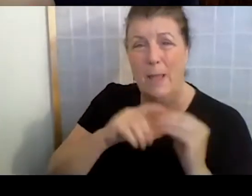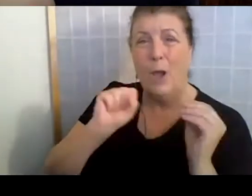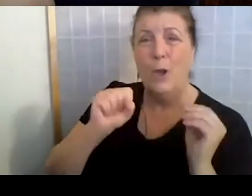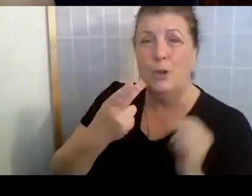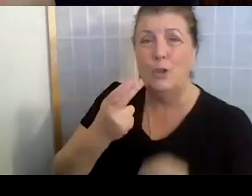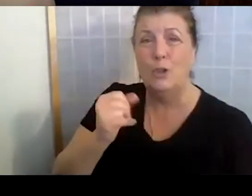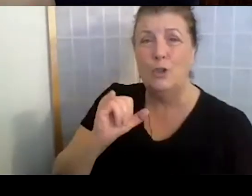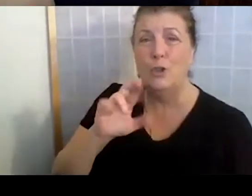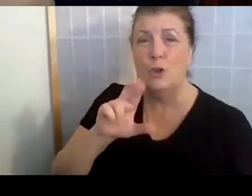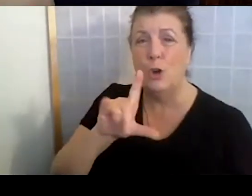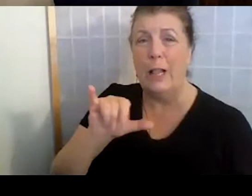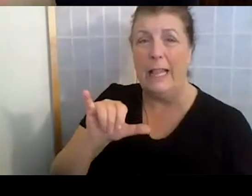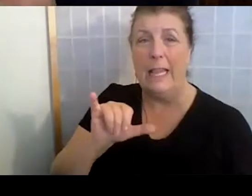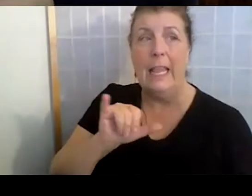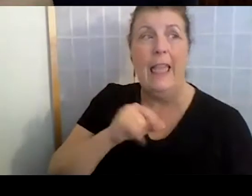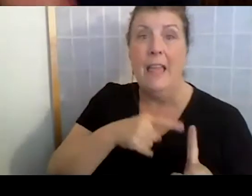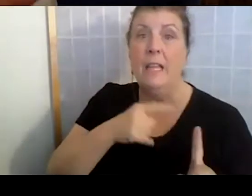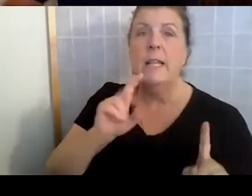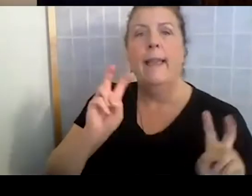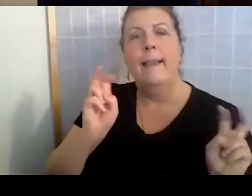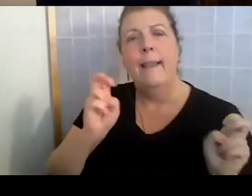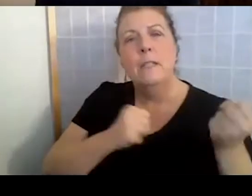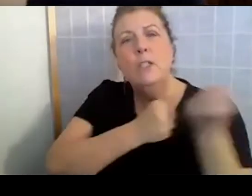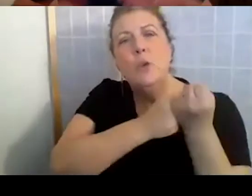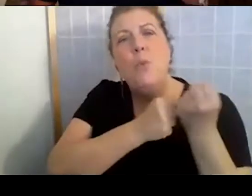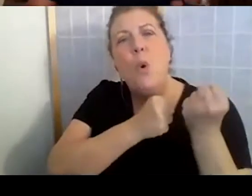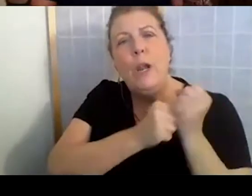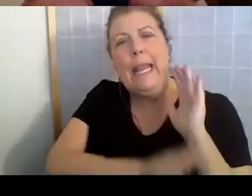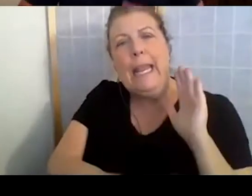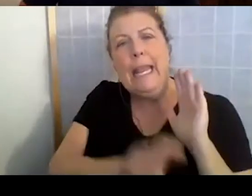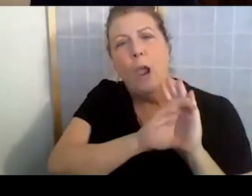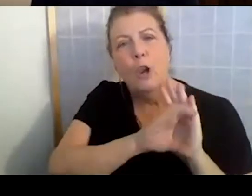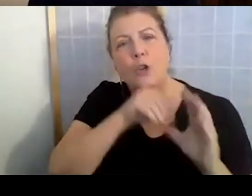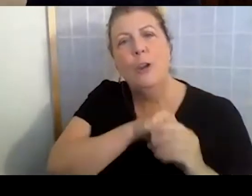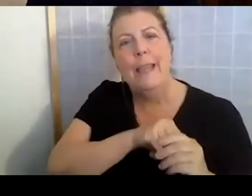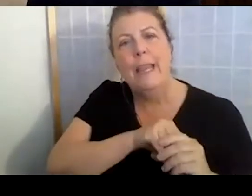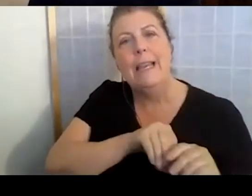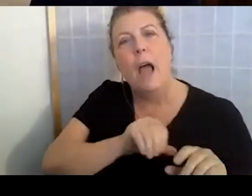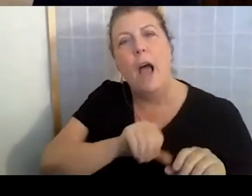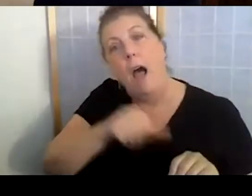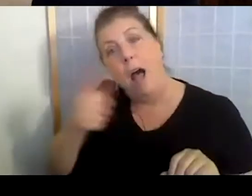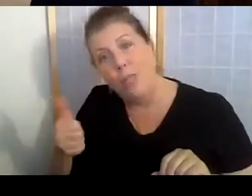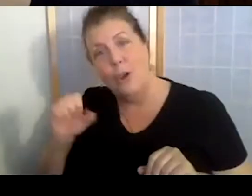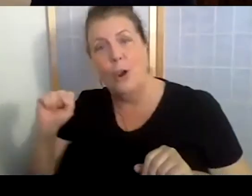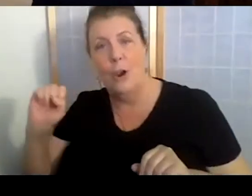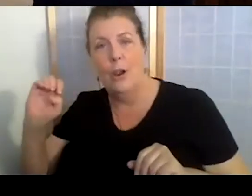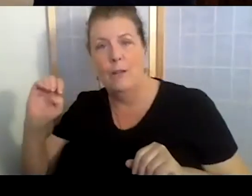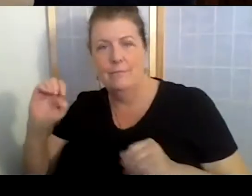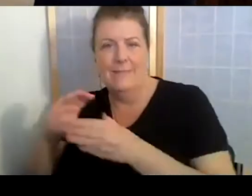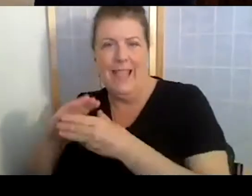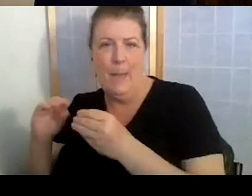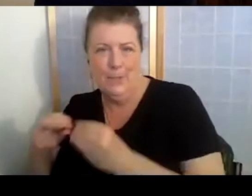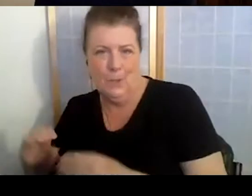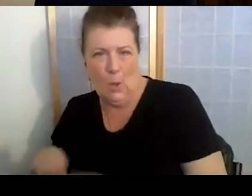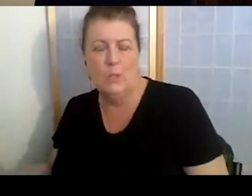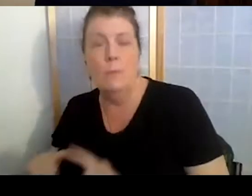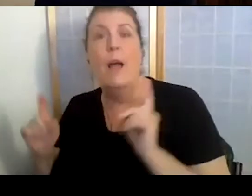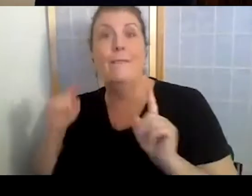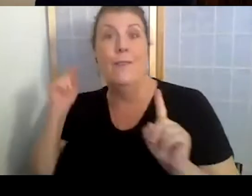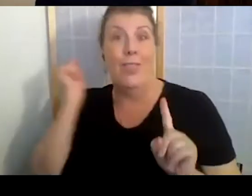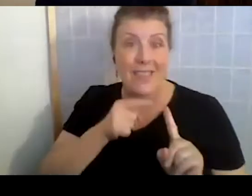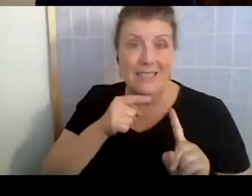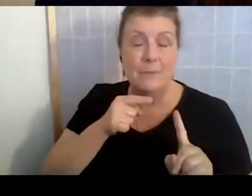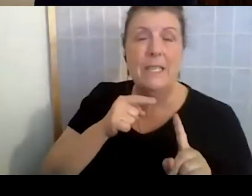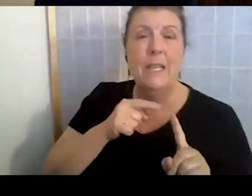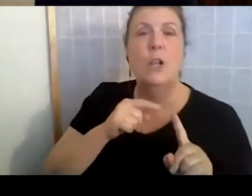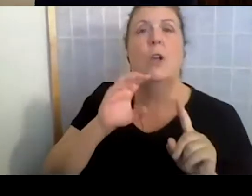know, a supporting character in many of the other episodes, but this one episode, she gets to, we get to